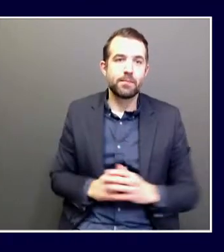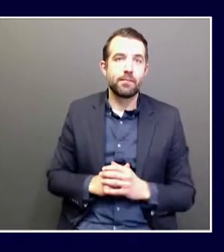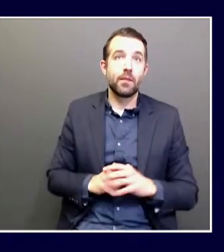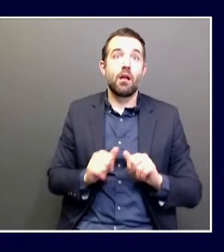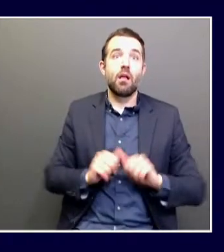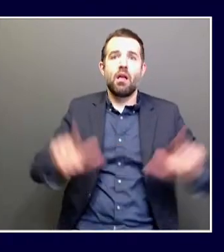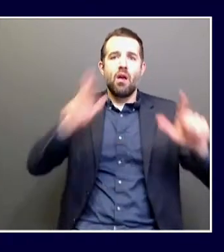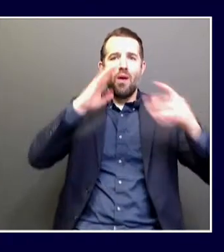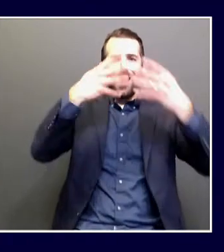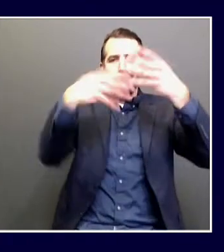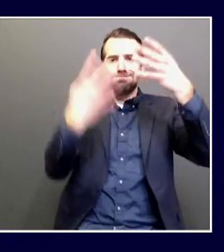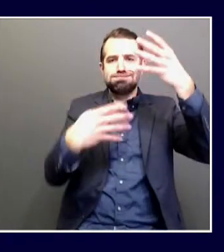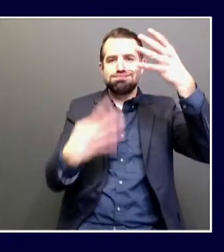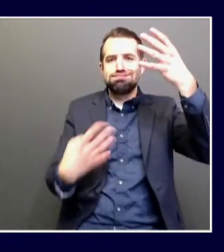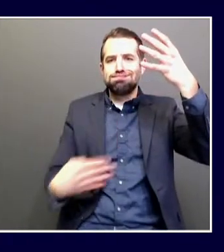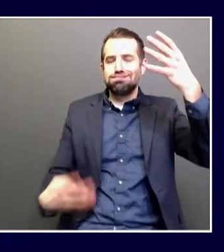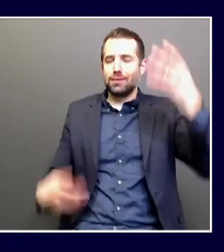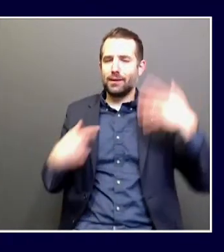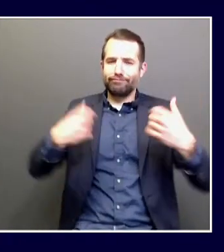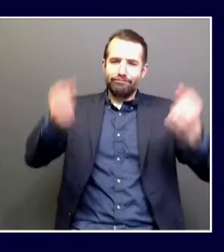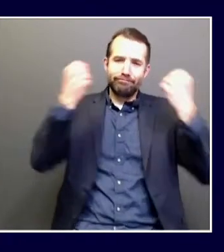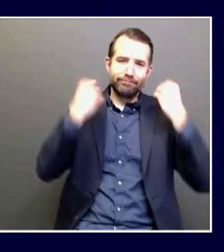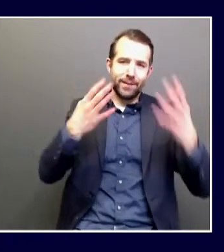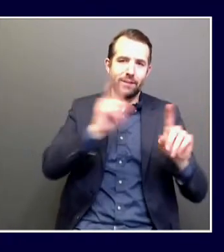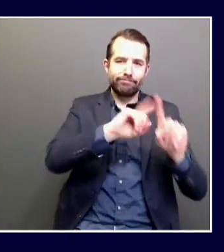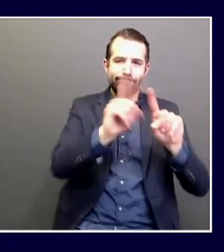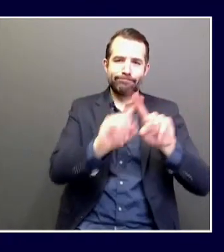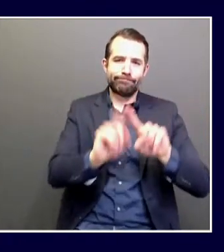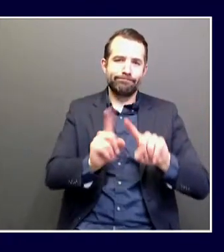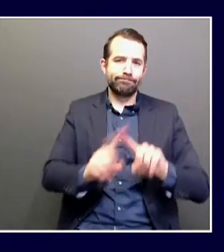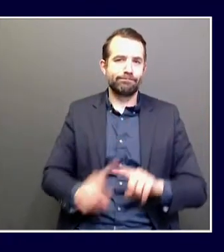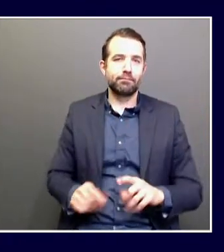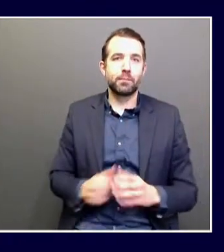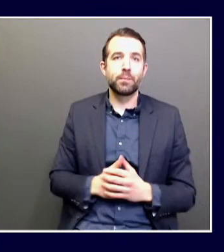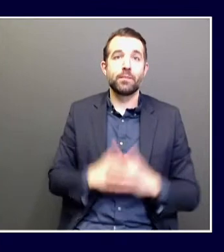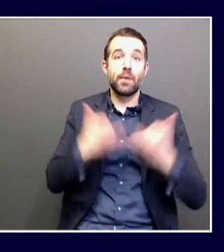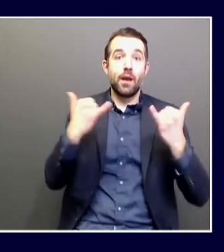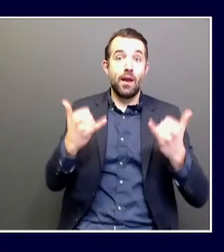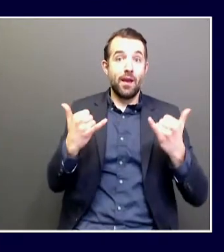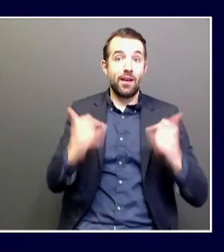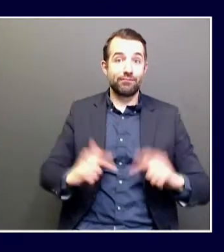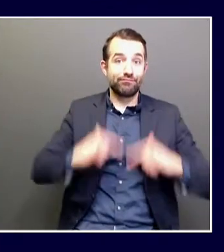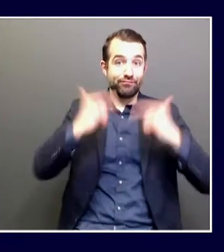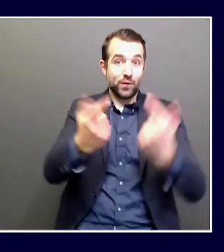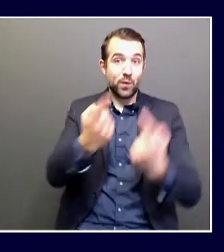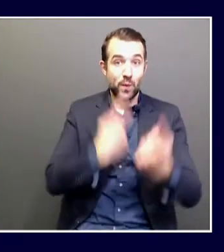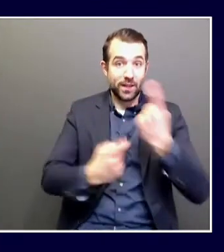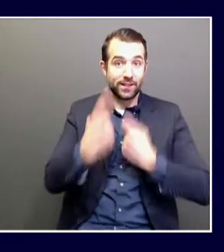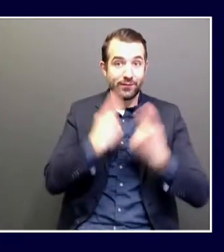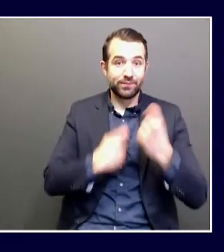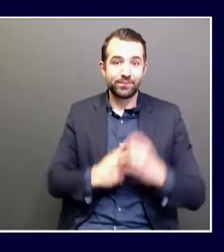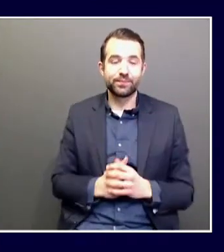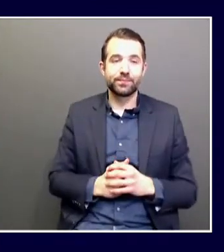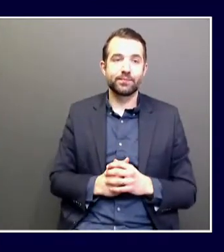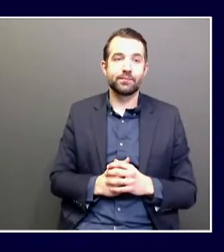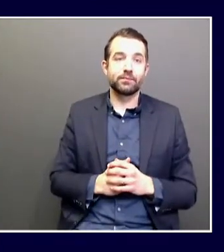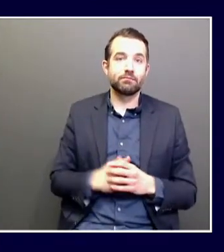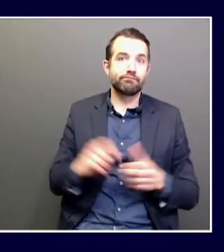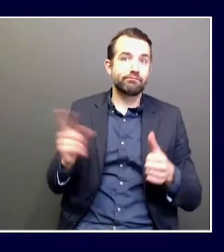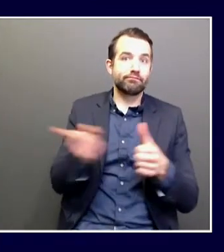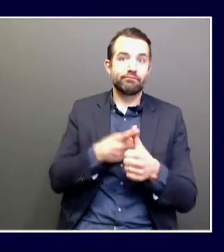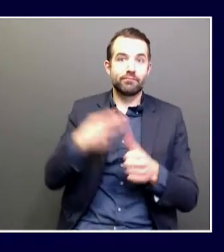offered. So with that, I'm going to turn things over to our colleagues in the media today. And the first question goes to Patrick